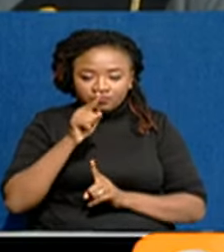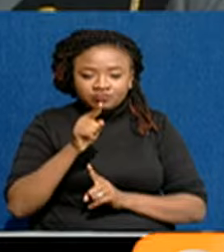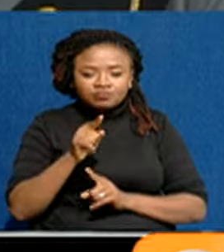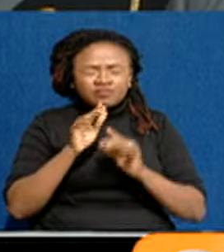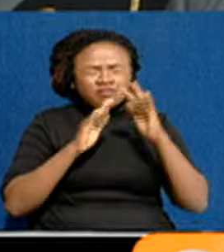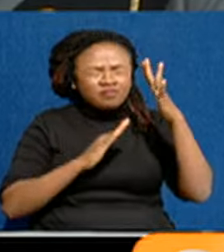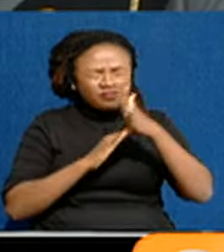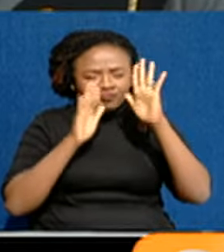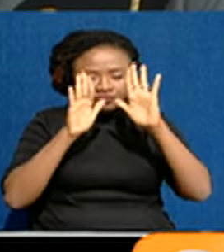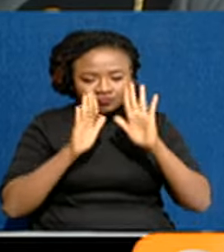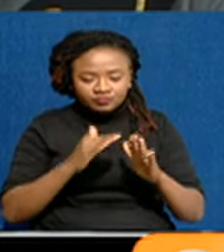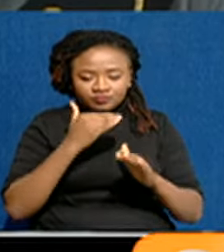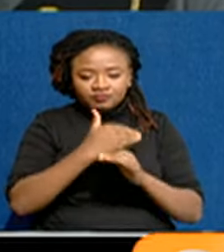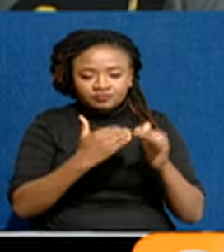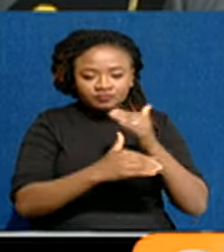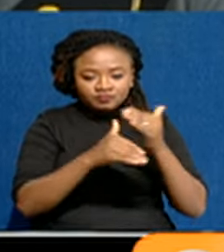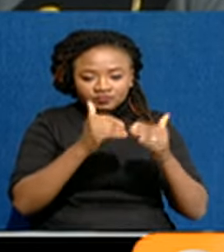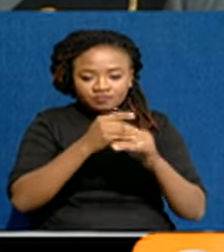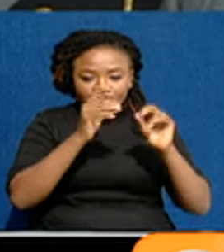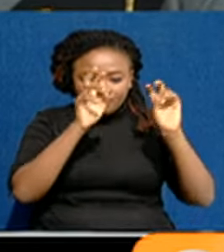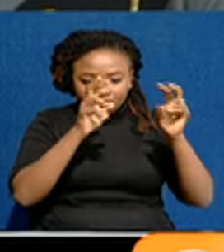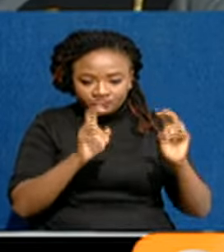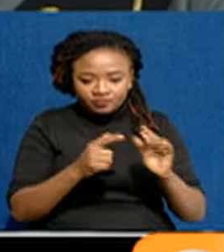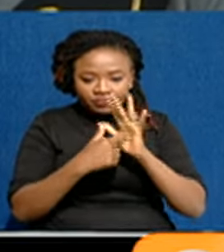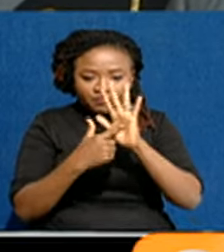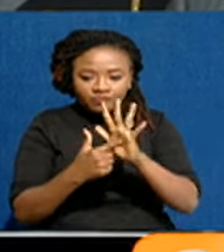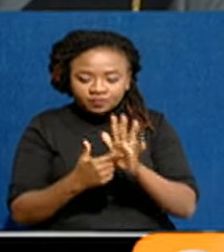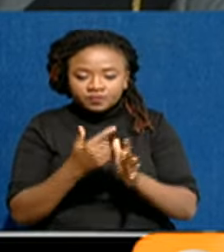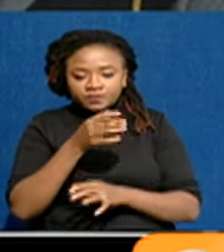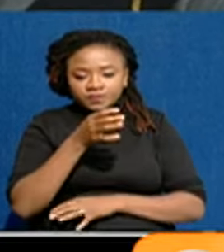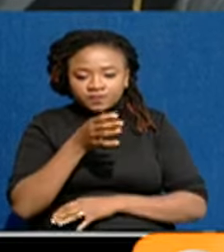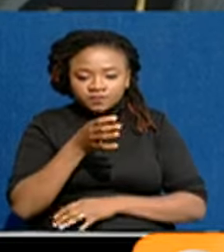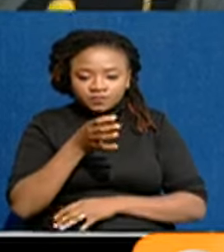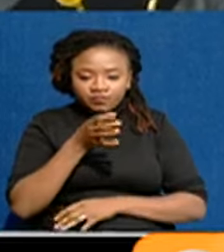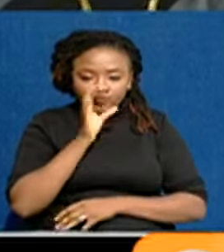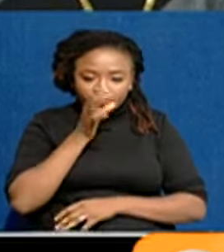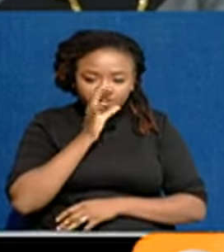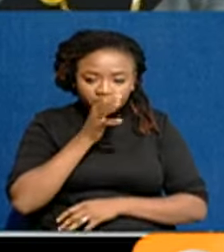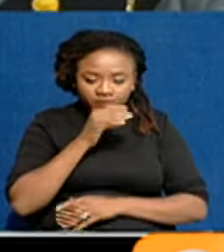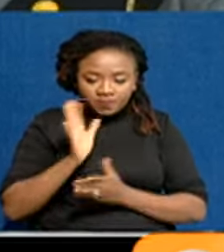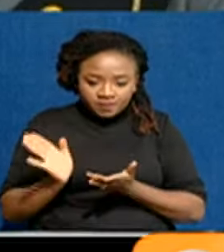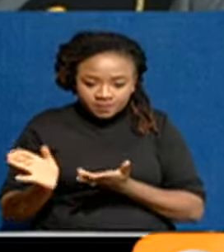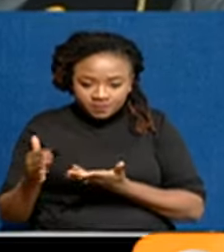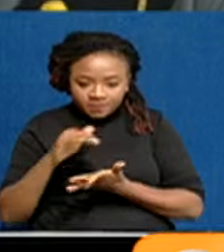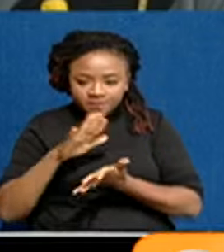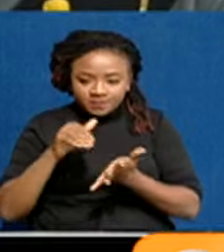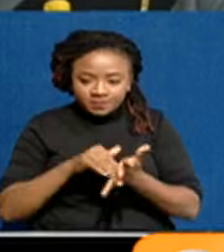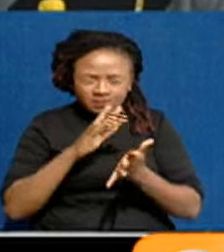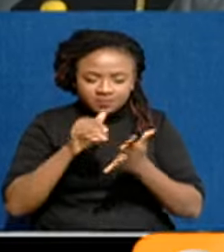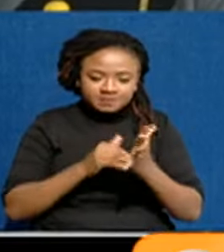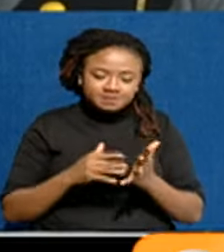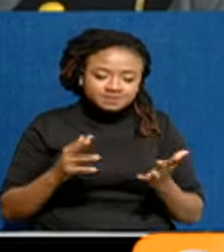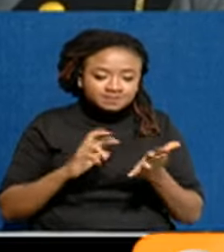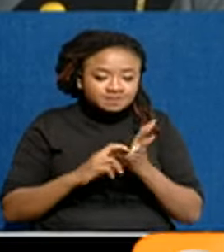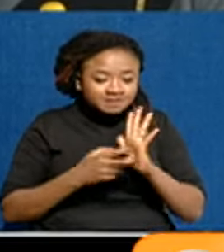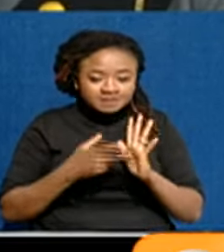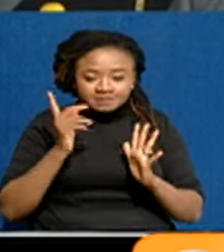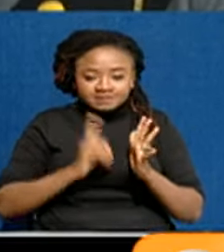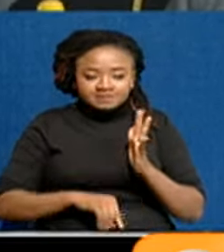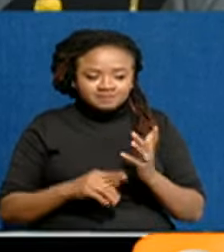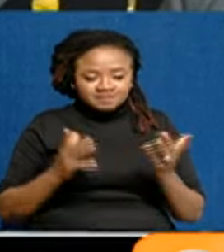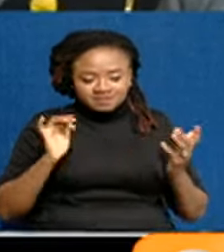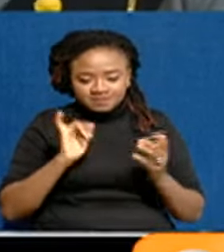infrastructural, issues to do with like water, and harvesting, facilities and what have you. So basically, that